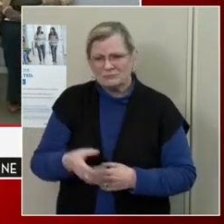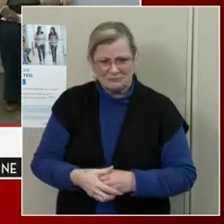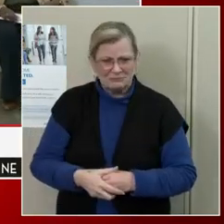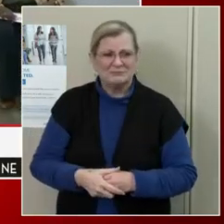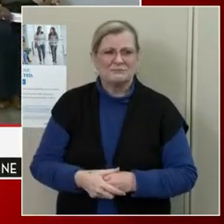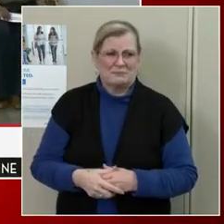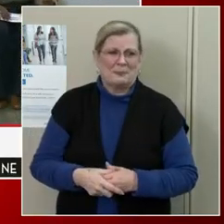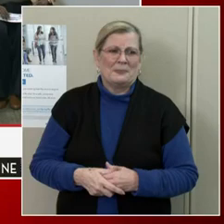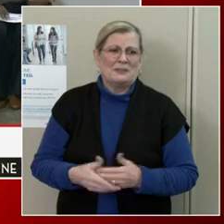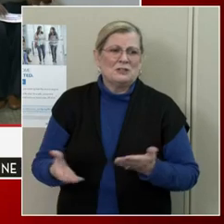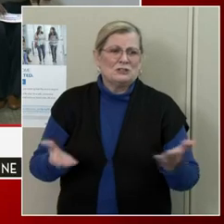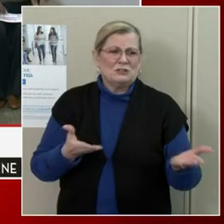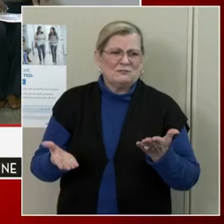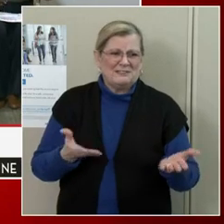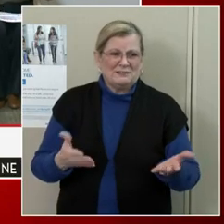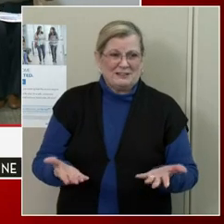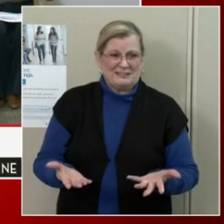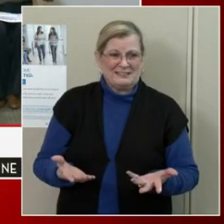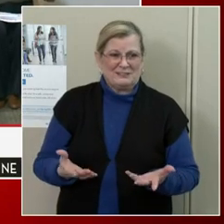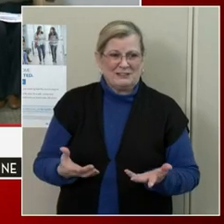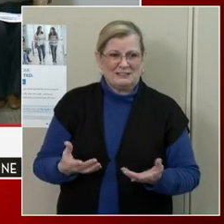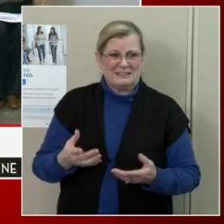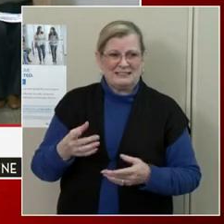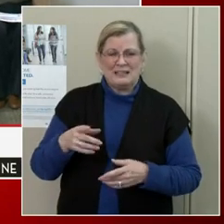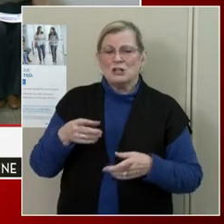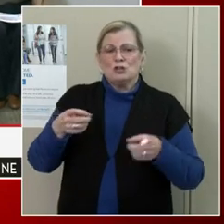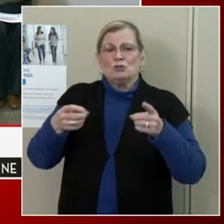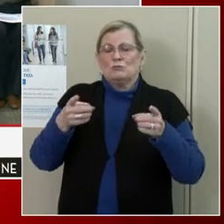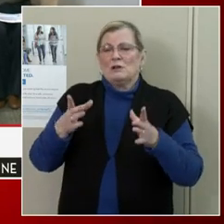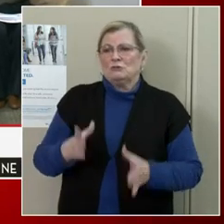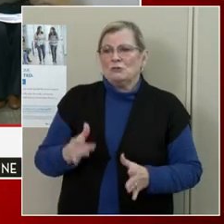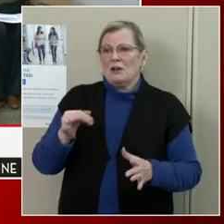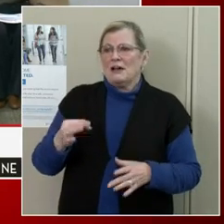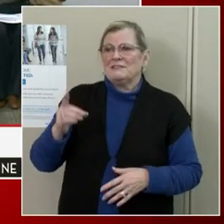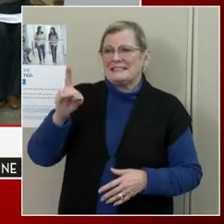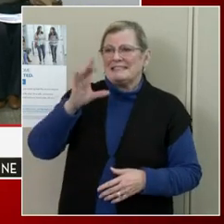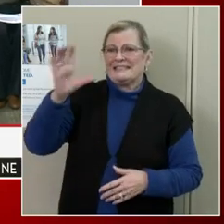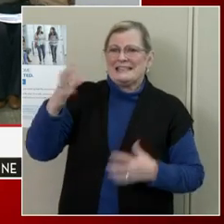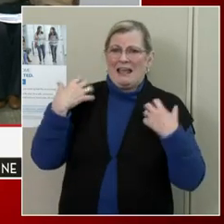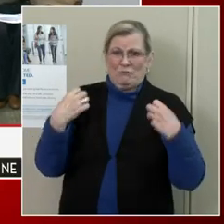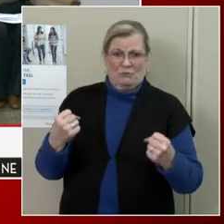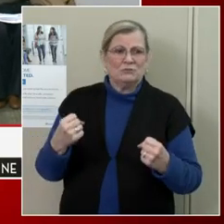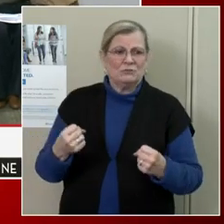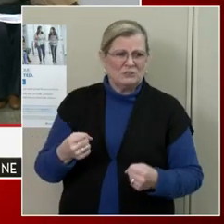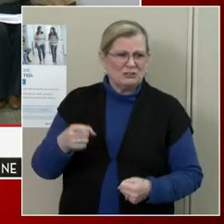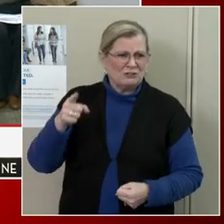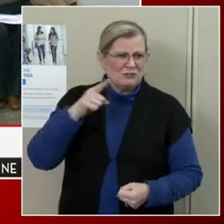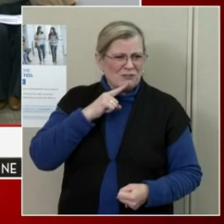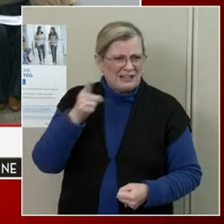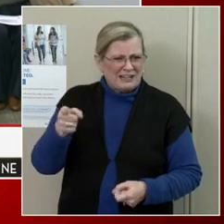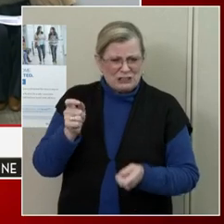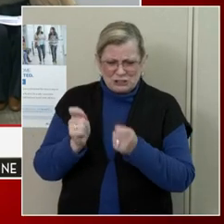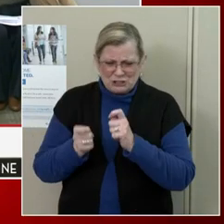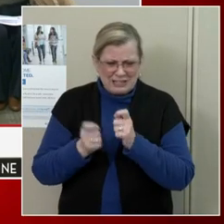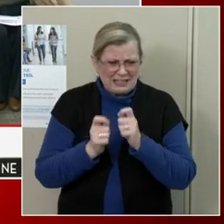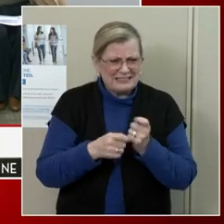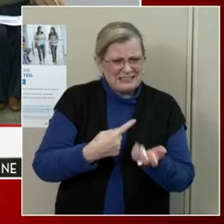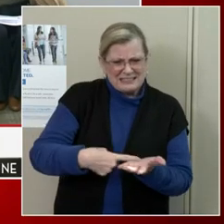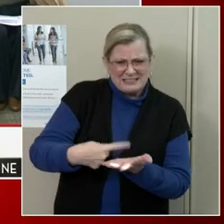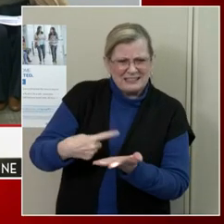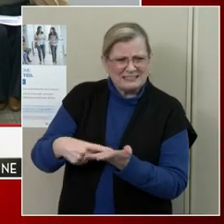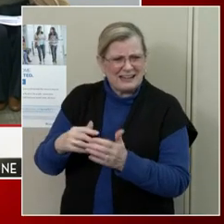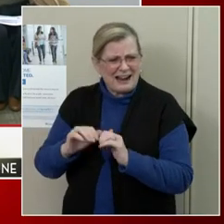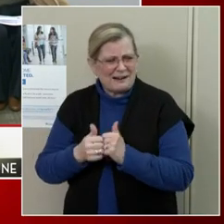since January of 2015. In this role, she has reframed the discussion around health equity in